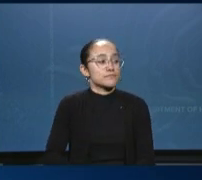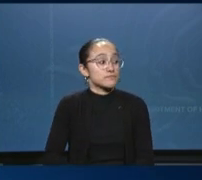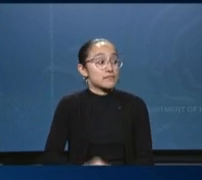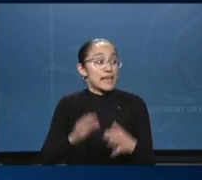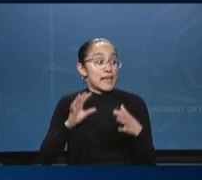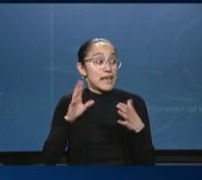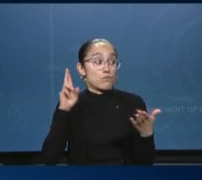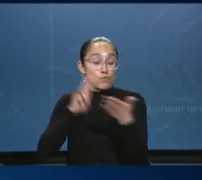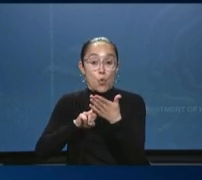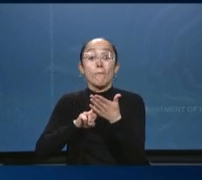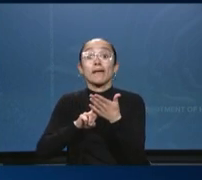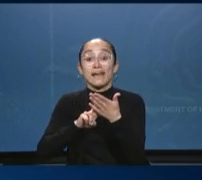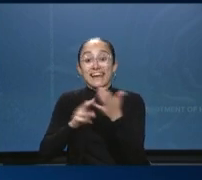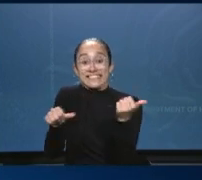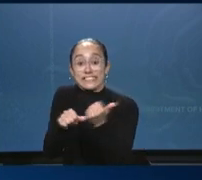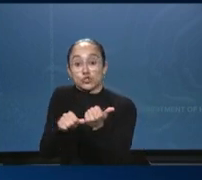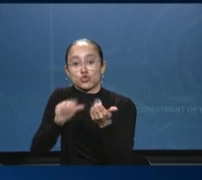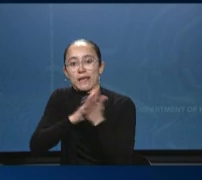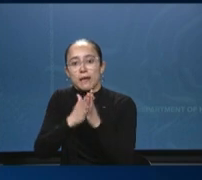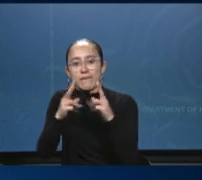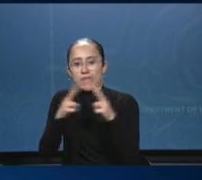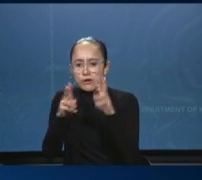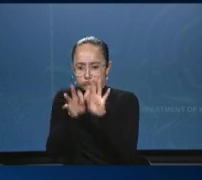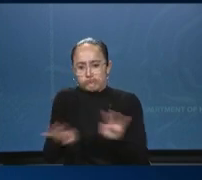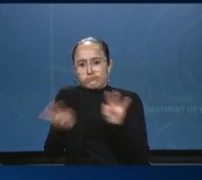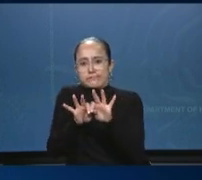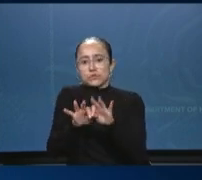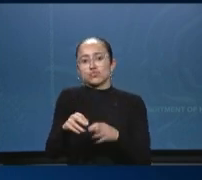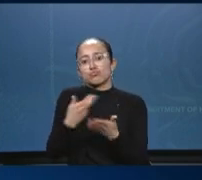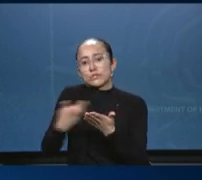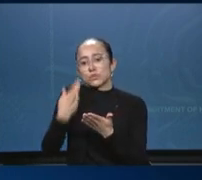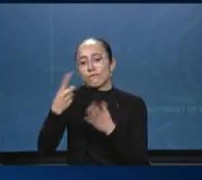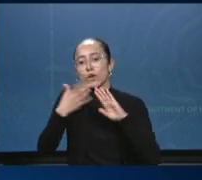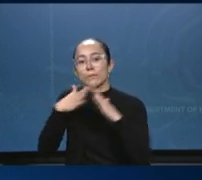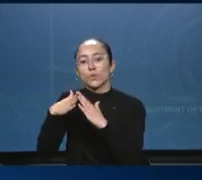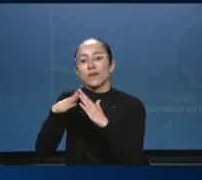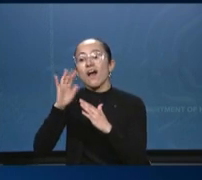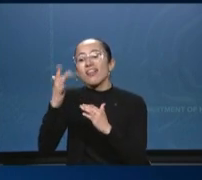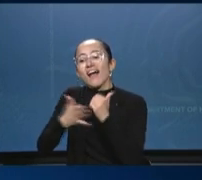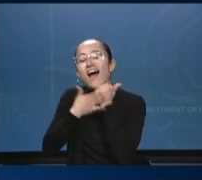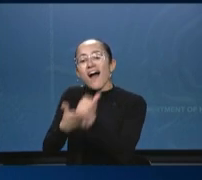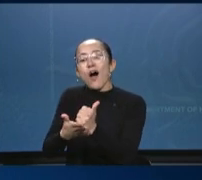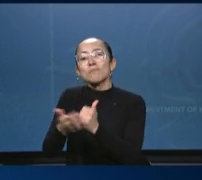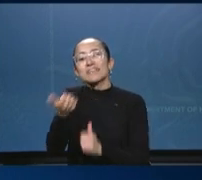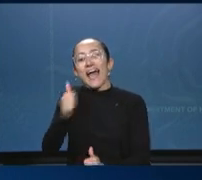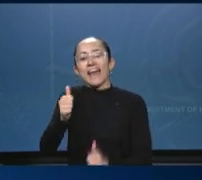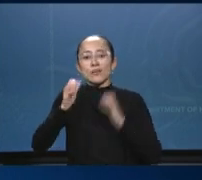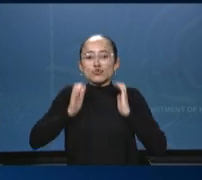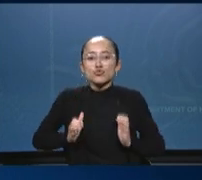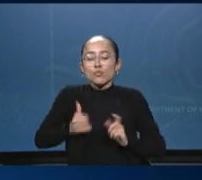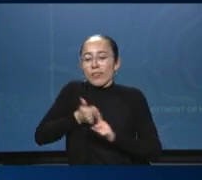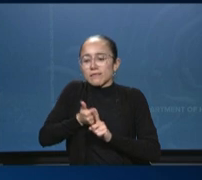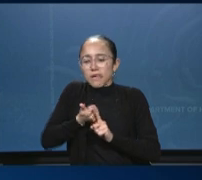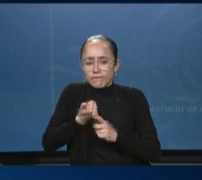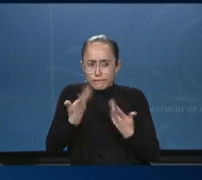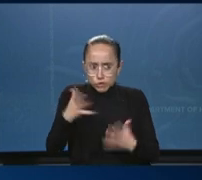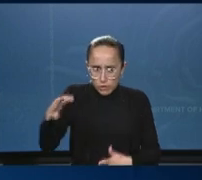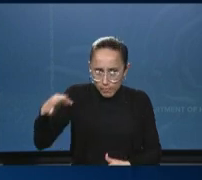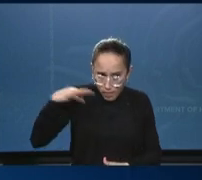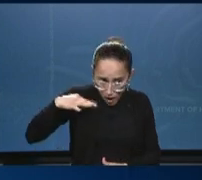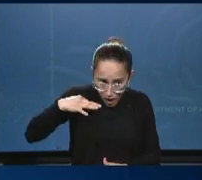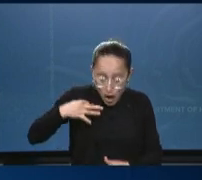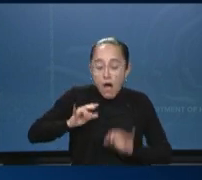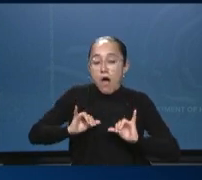an invaluable resource for our communities as they help consumers apply and understand their health coverage options